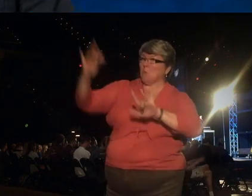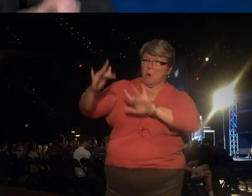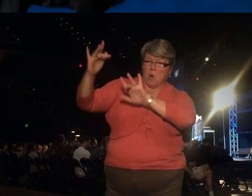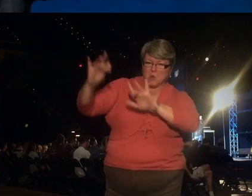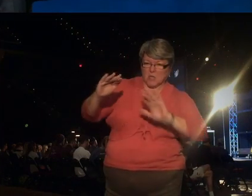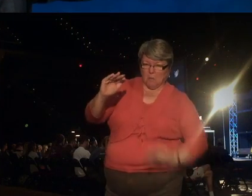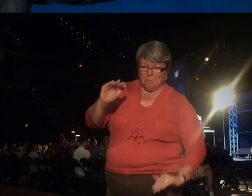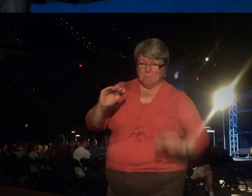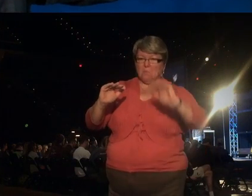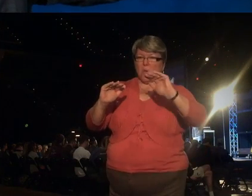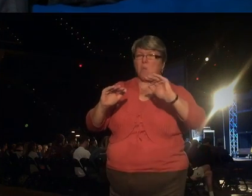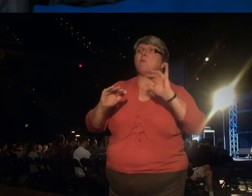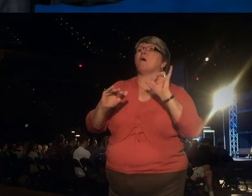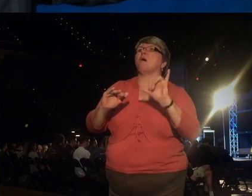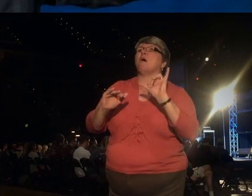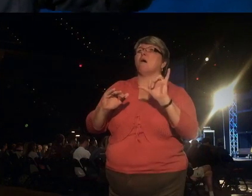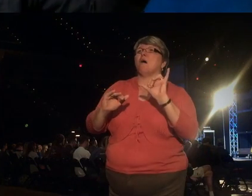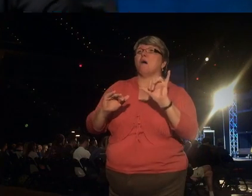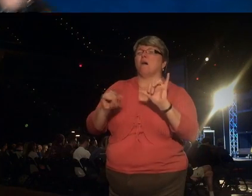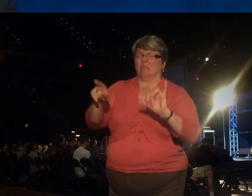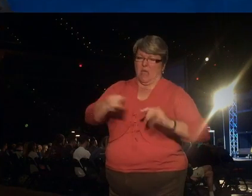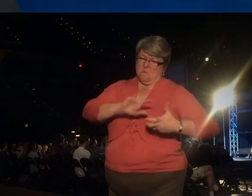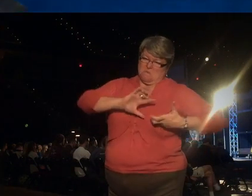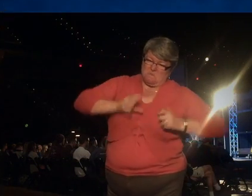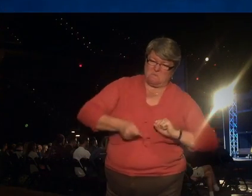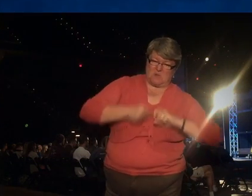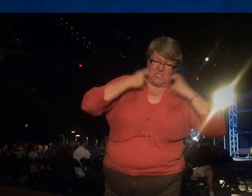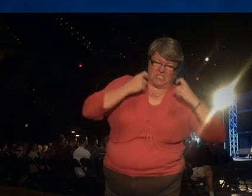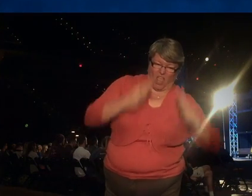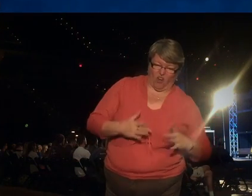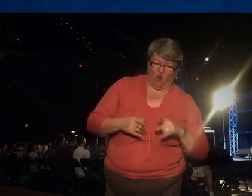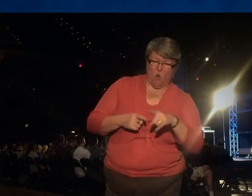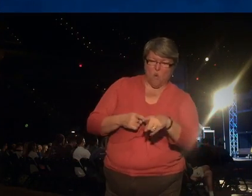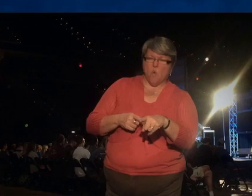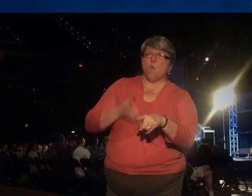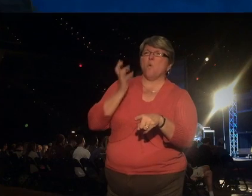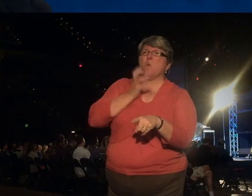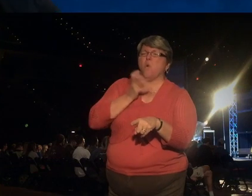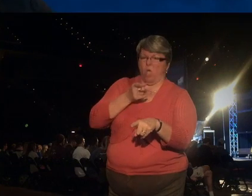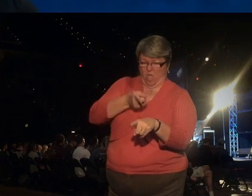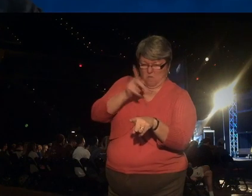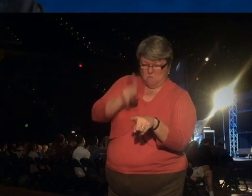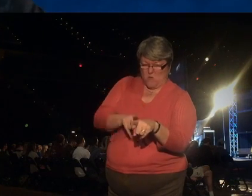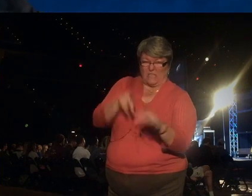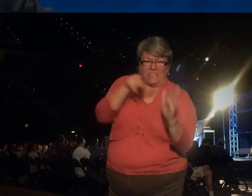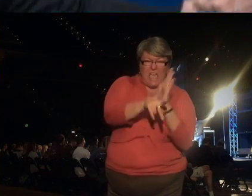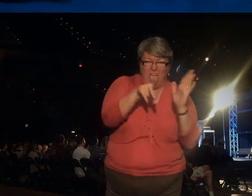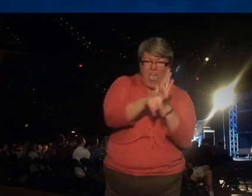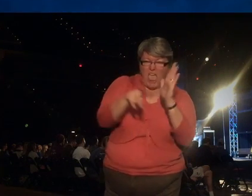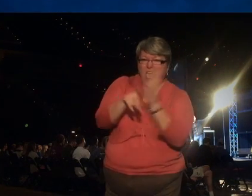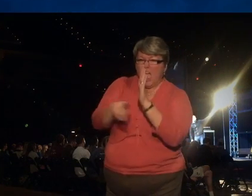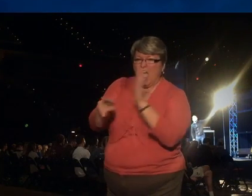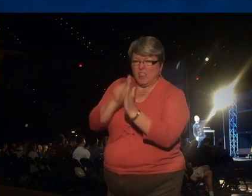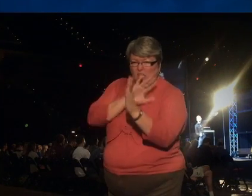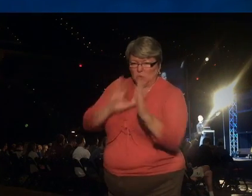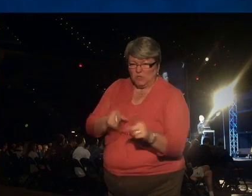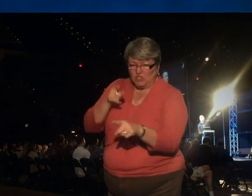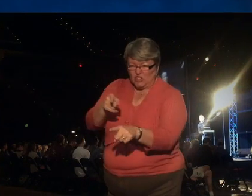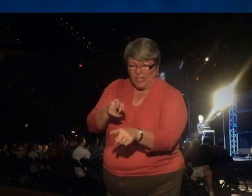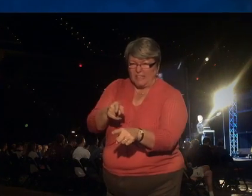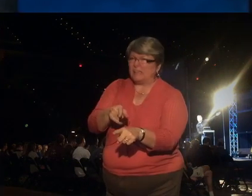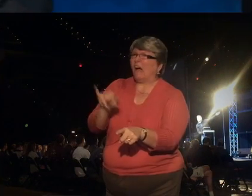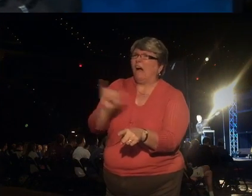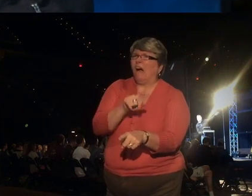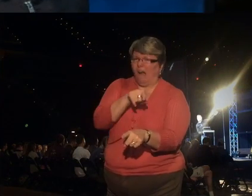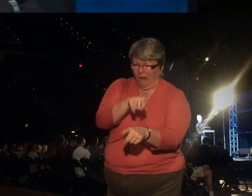what a wretch this person was. He was the person killing people on the very streets of Damascus where killing is